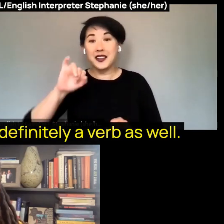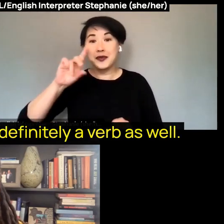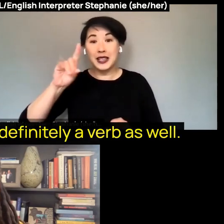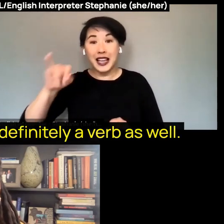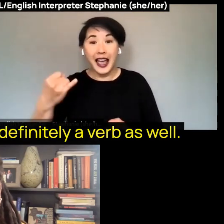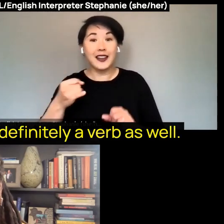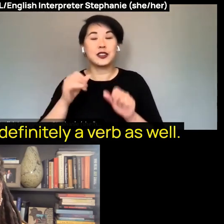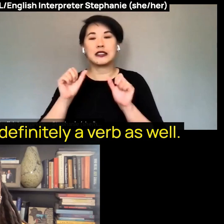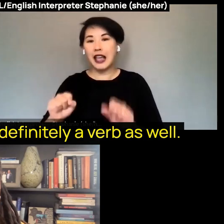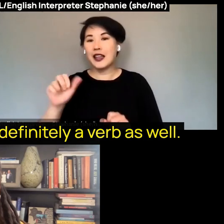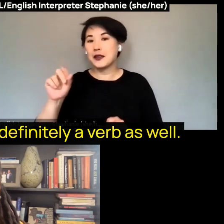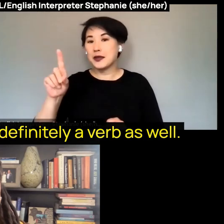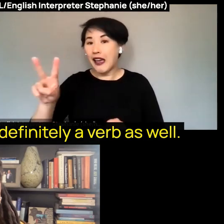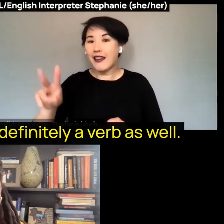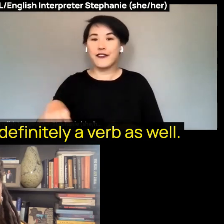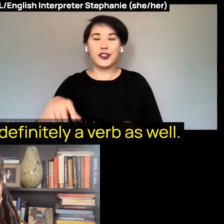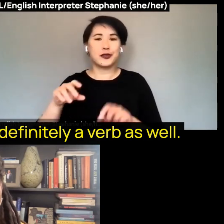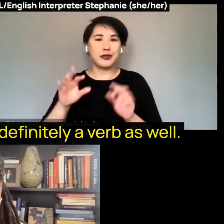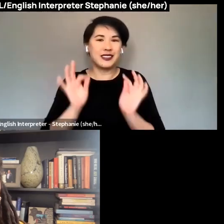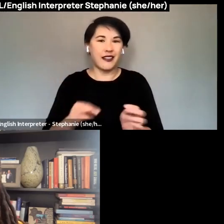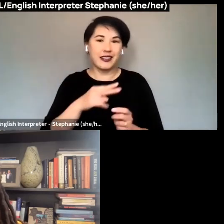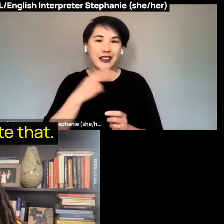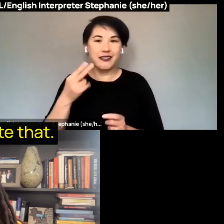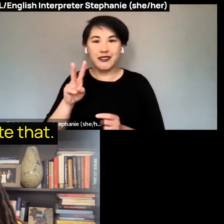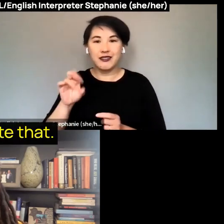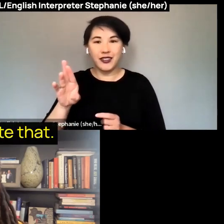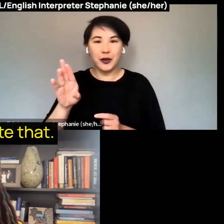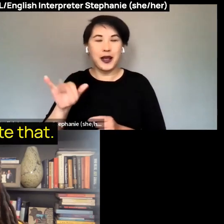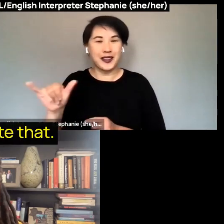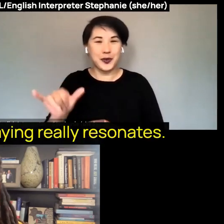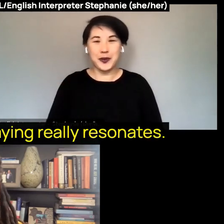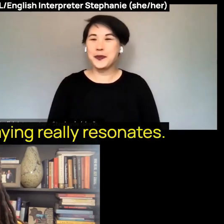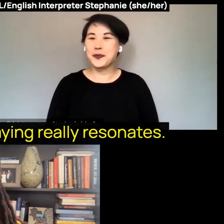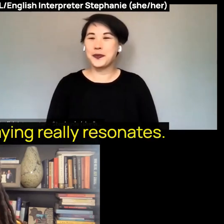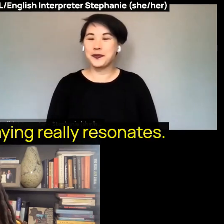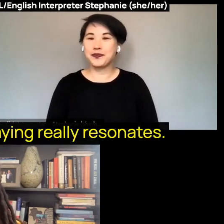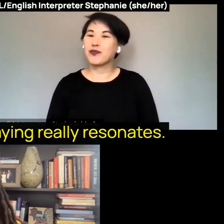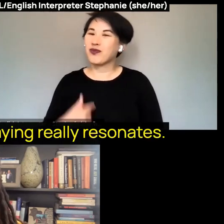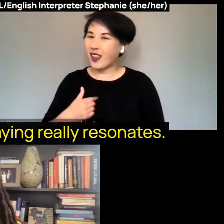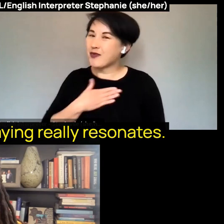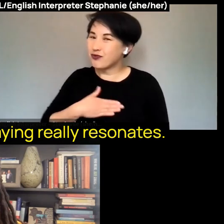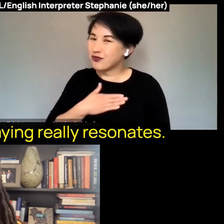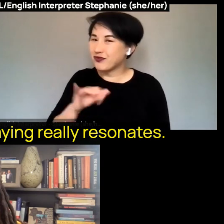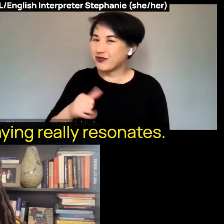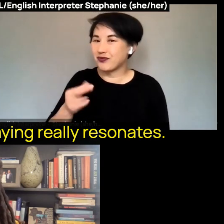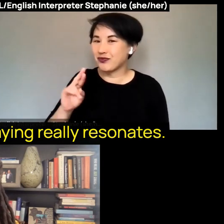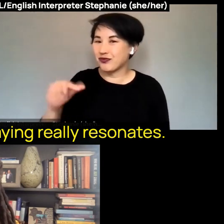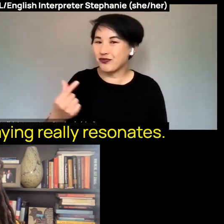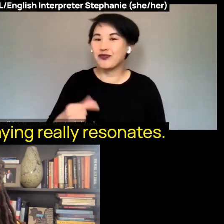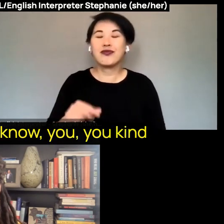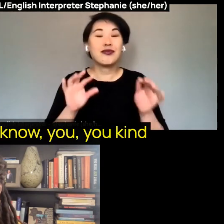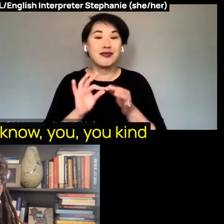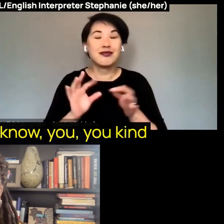be an adverb, and definitely a verb as well. I appreciate that. And a lot of what you're saying really